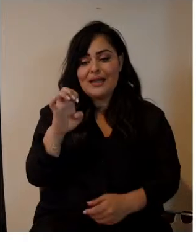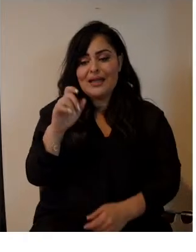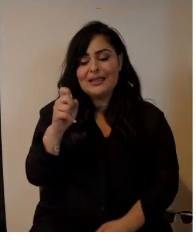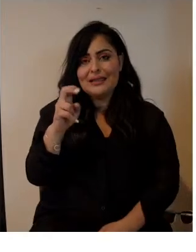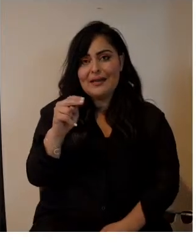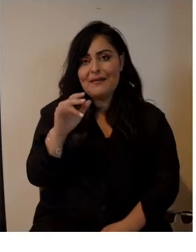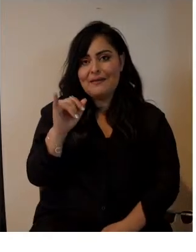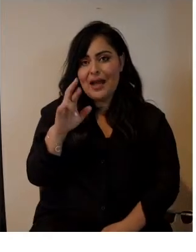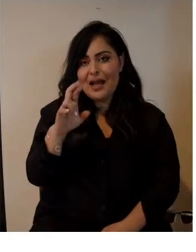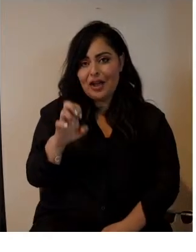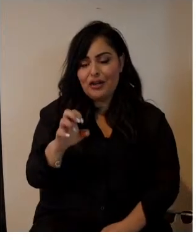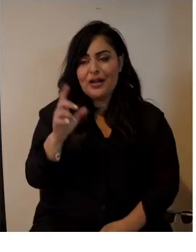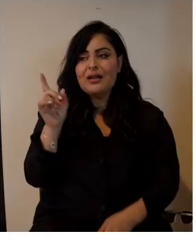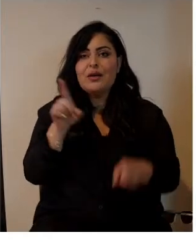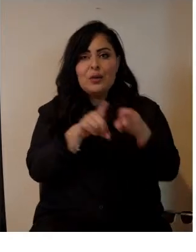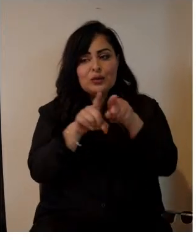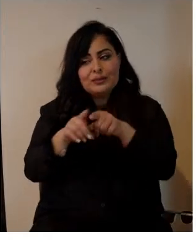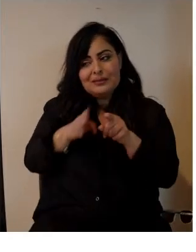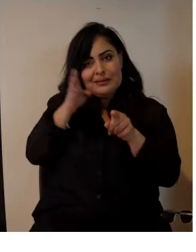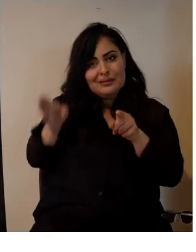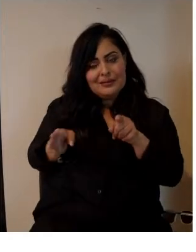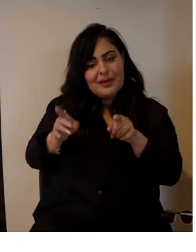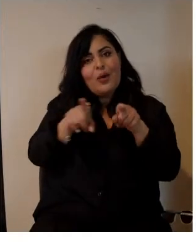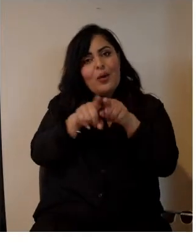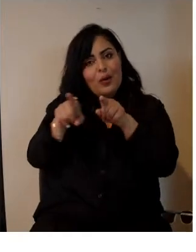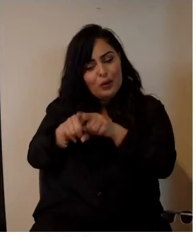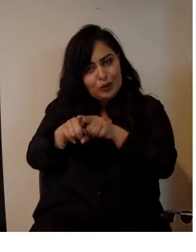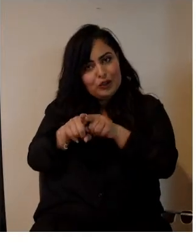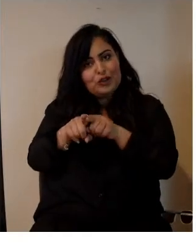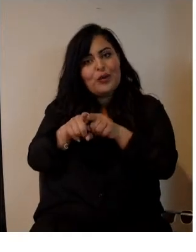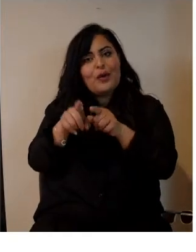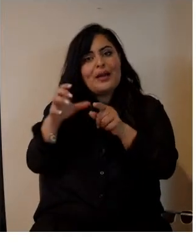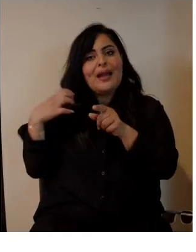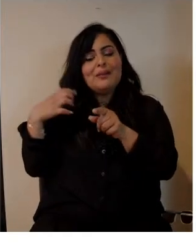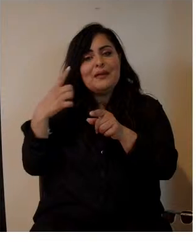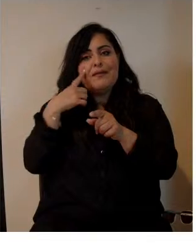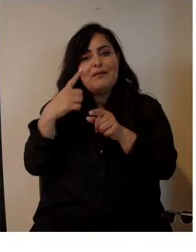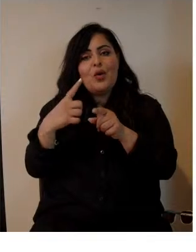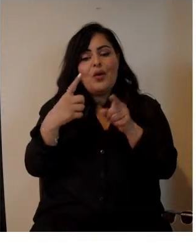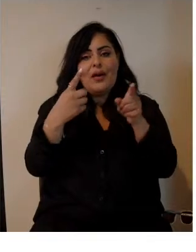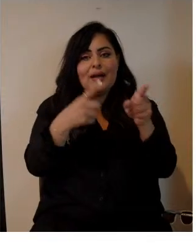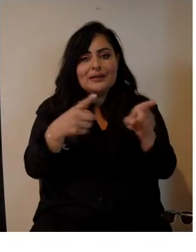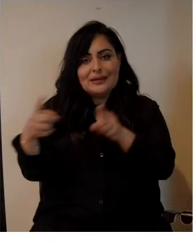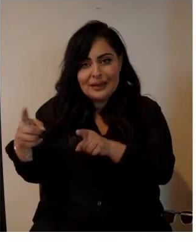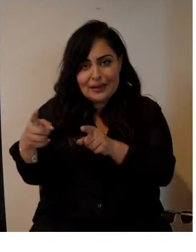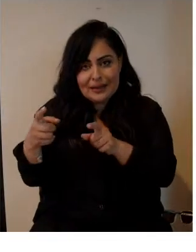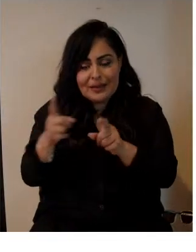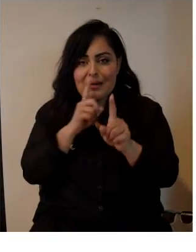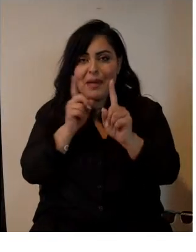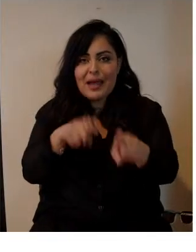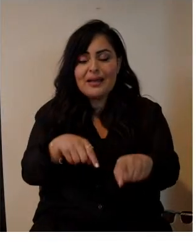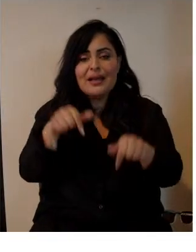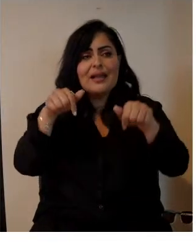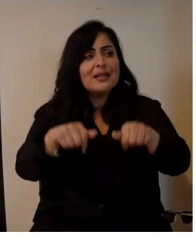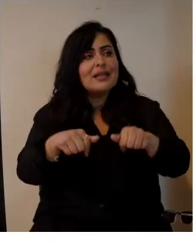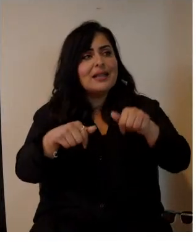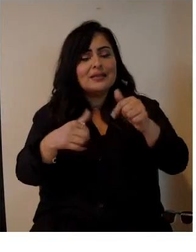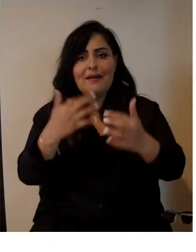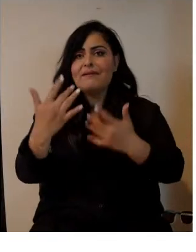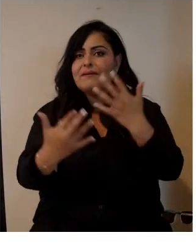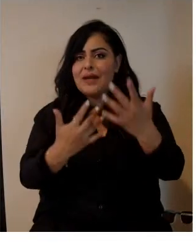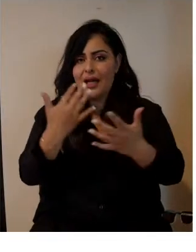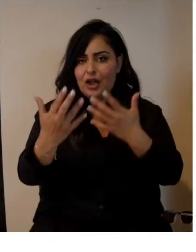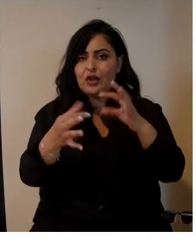Bohall, another incident commander that is working with me. I want to speak to you real quick about Unified Command. This fire is in a